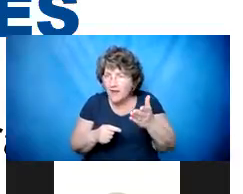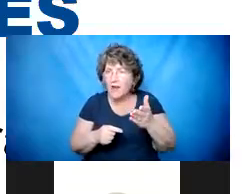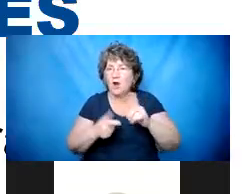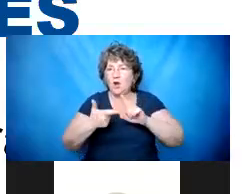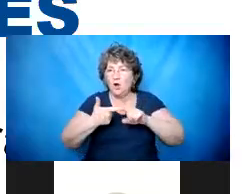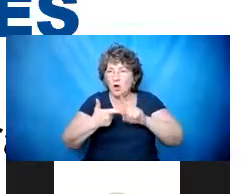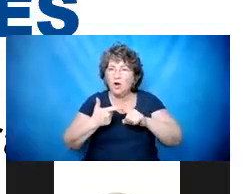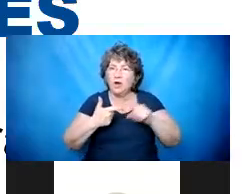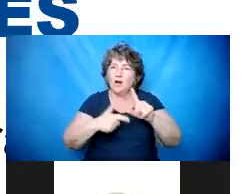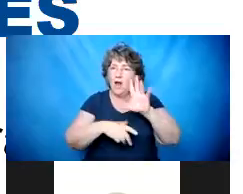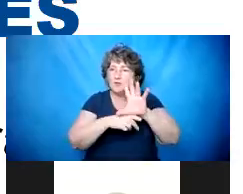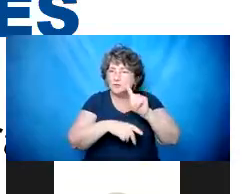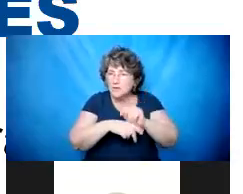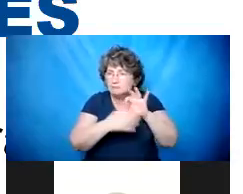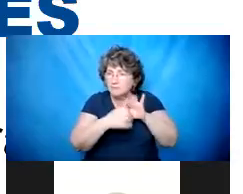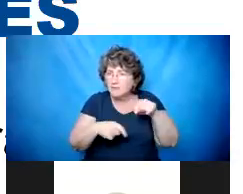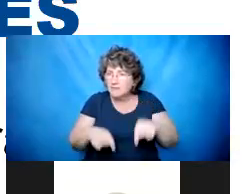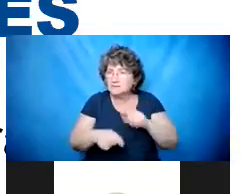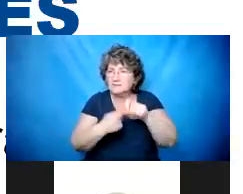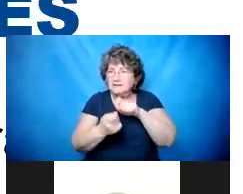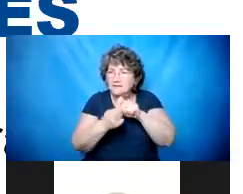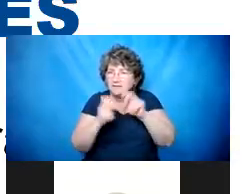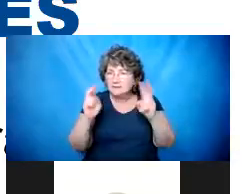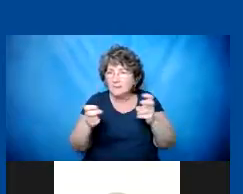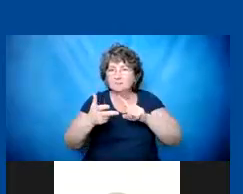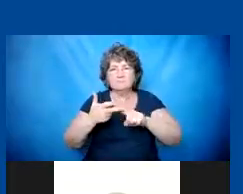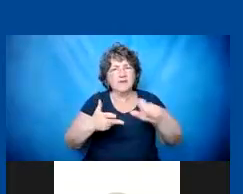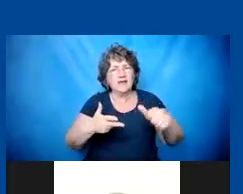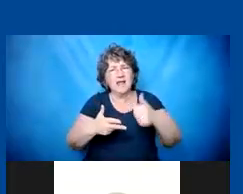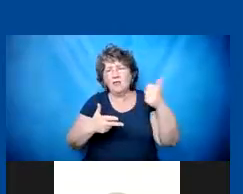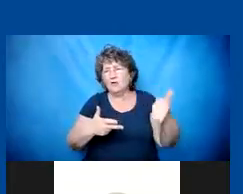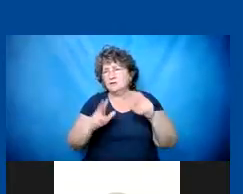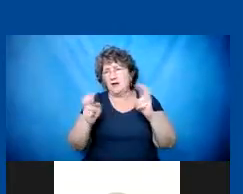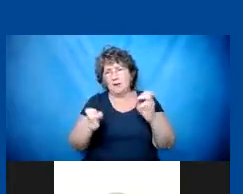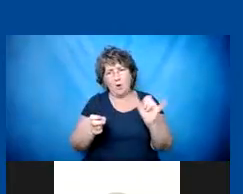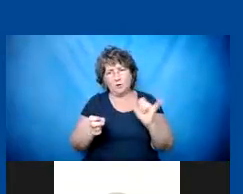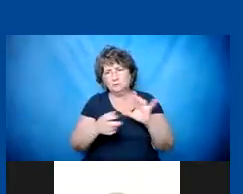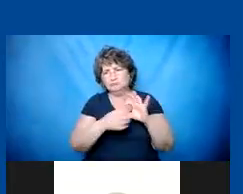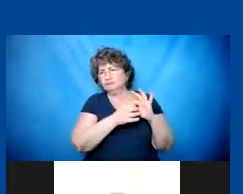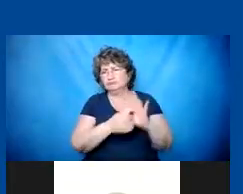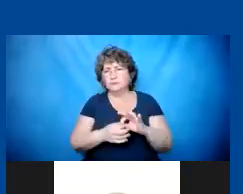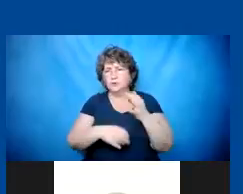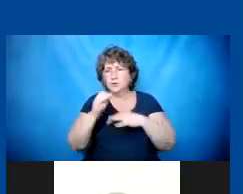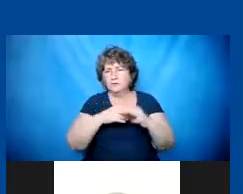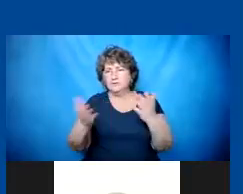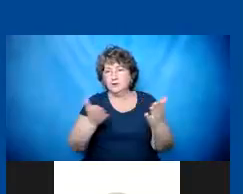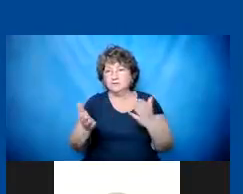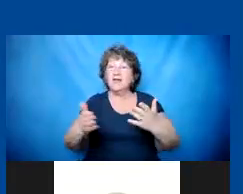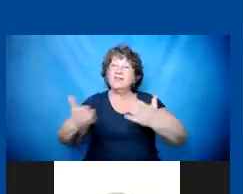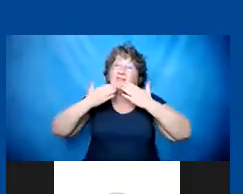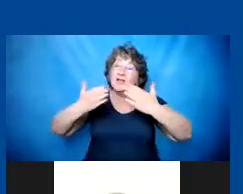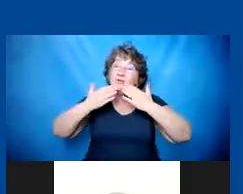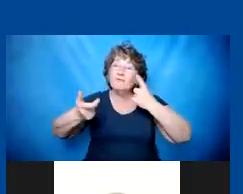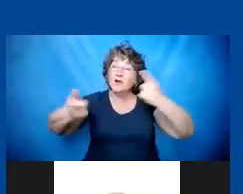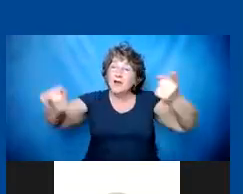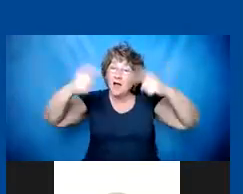or any other topic related to alternative services. Next slide. So thank you for being here. Please feel free to reach out.